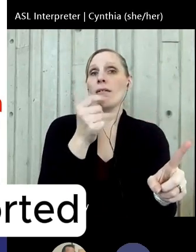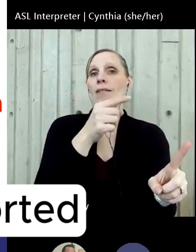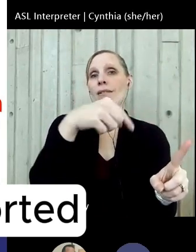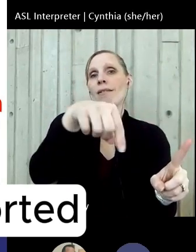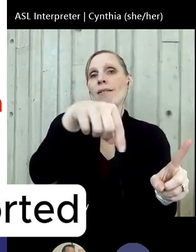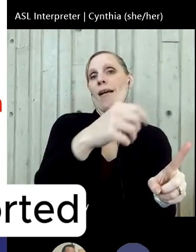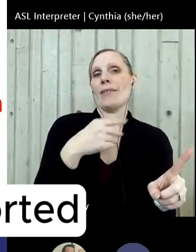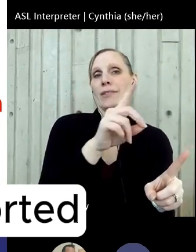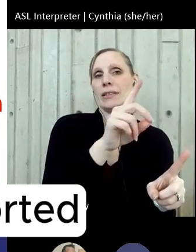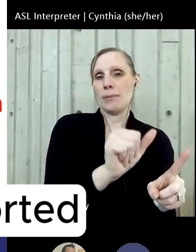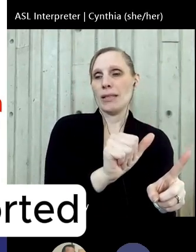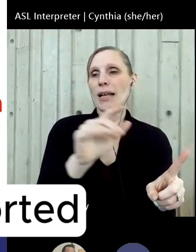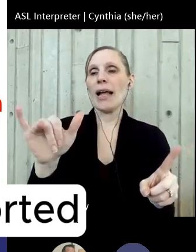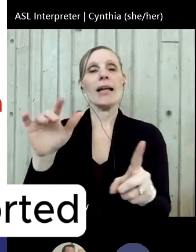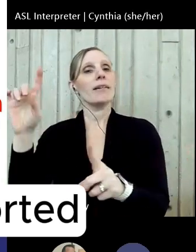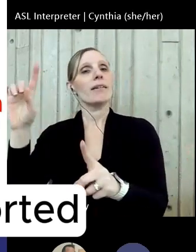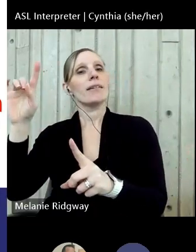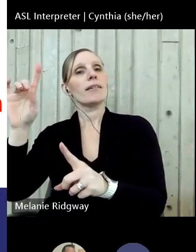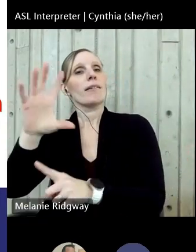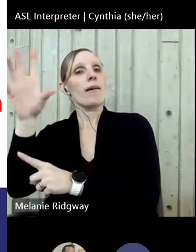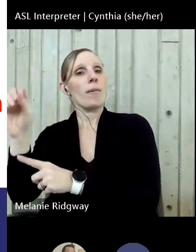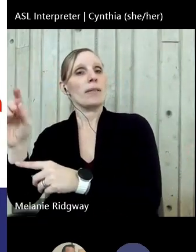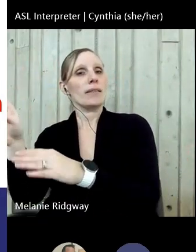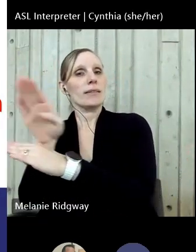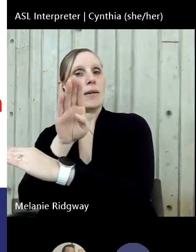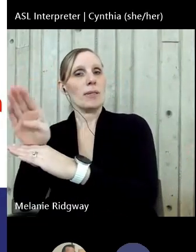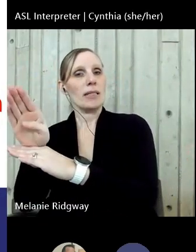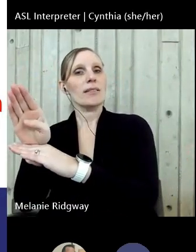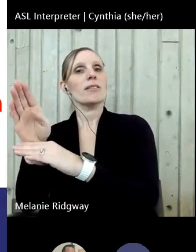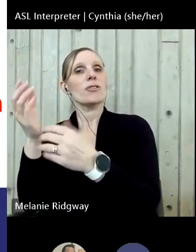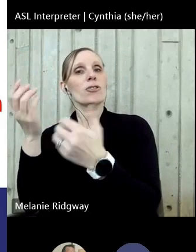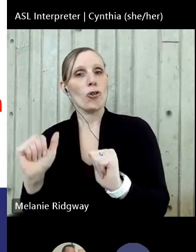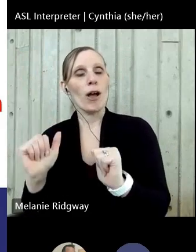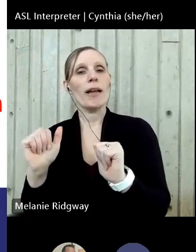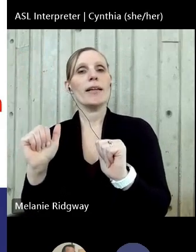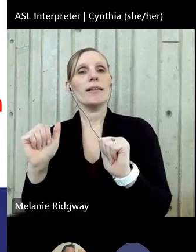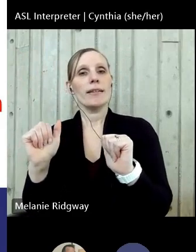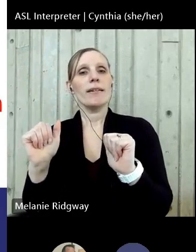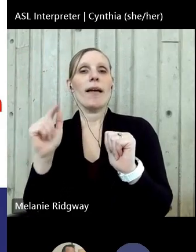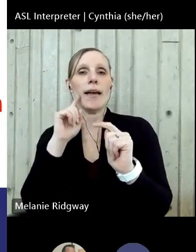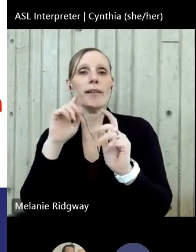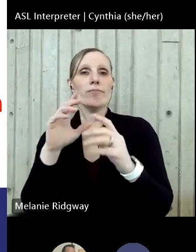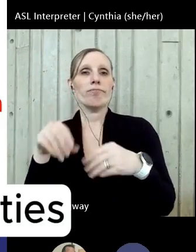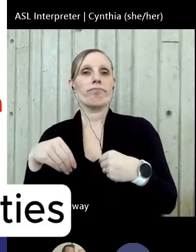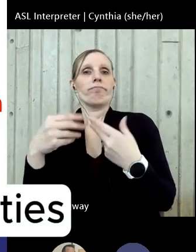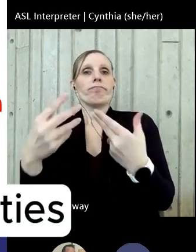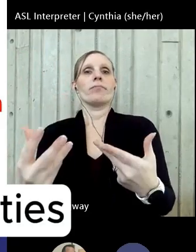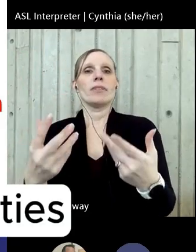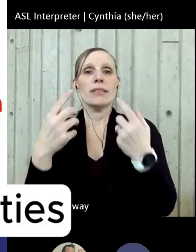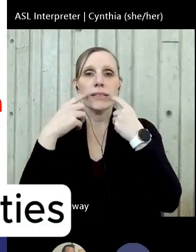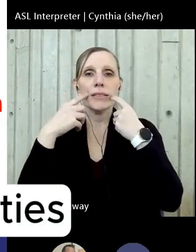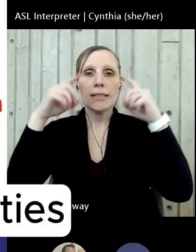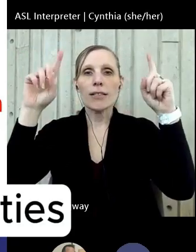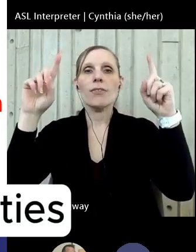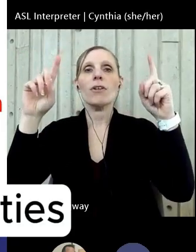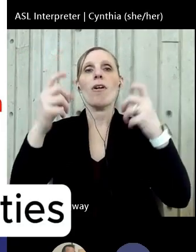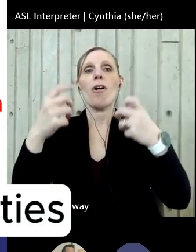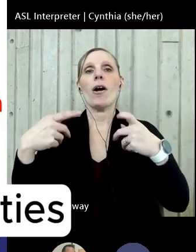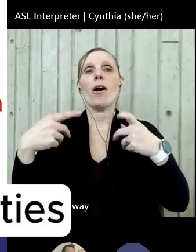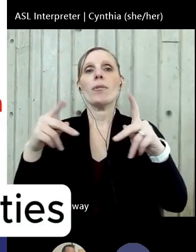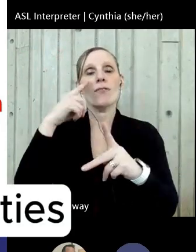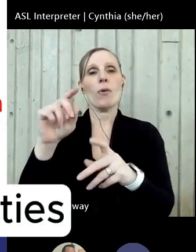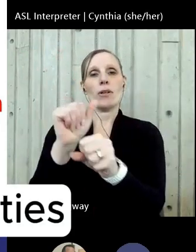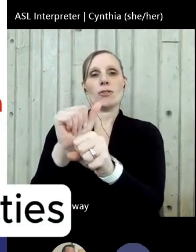for successful and supported employment opportunities. Our vision is a society that